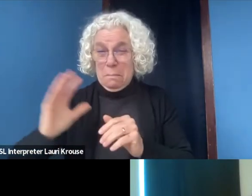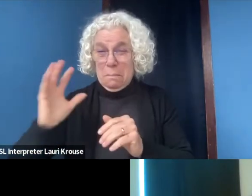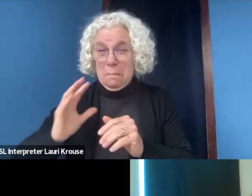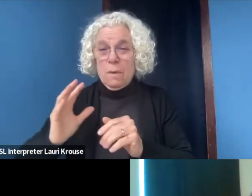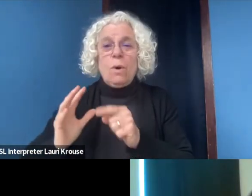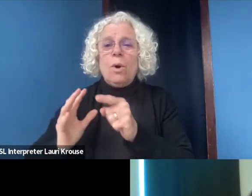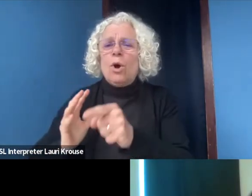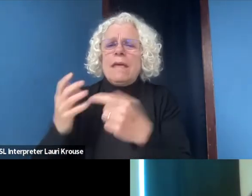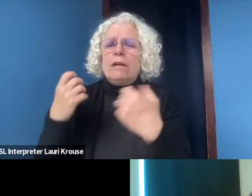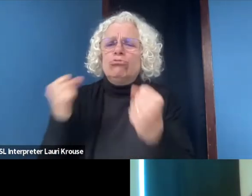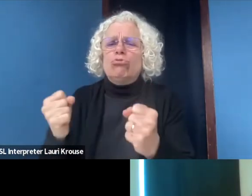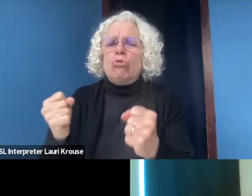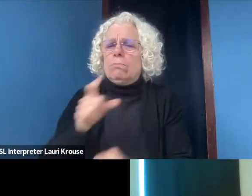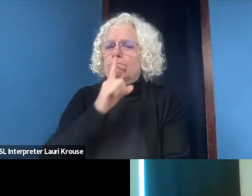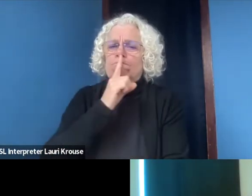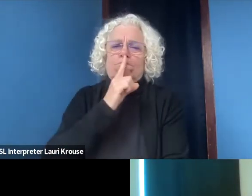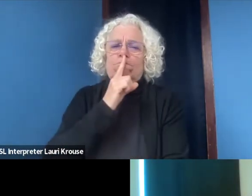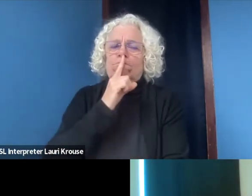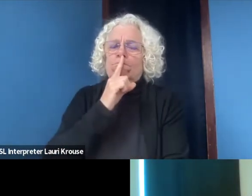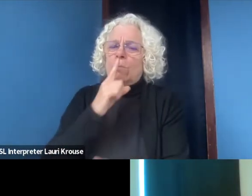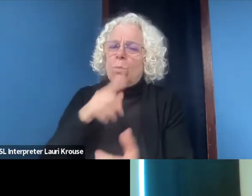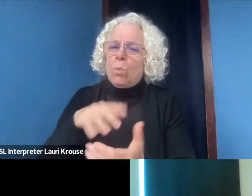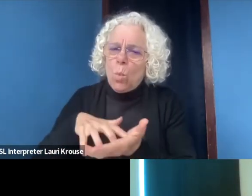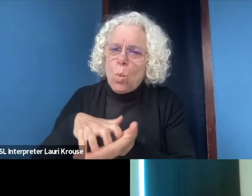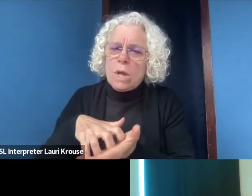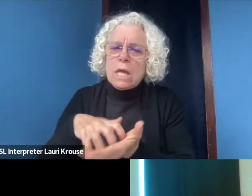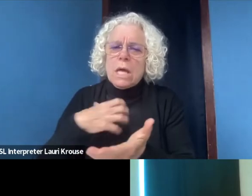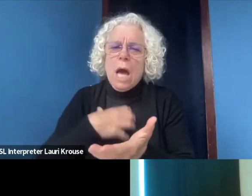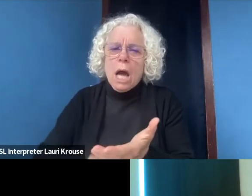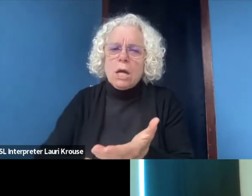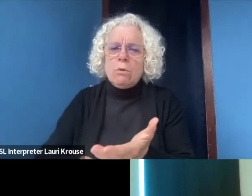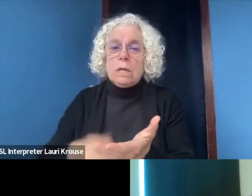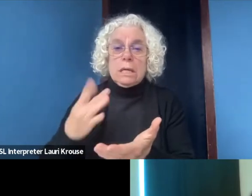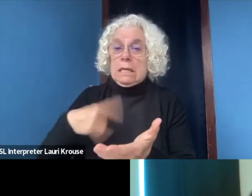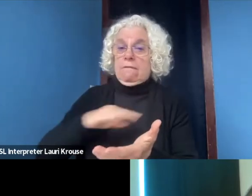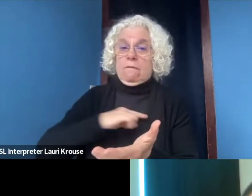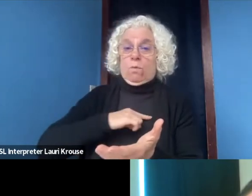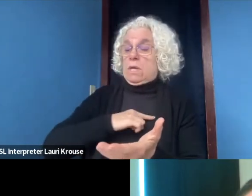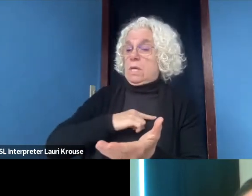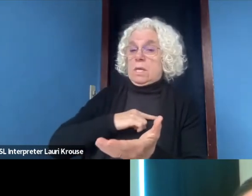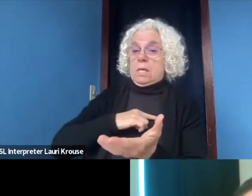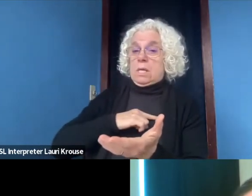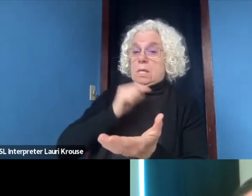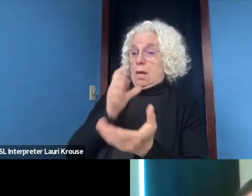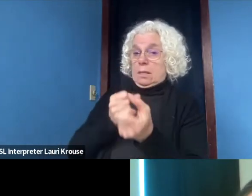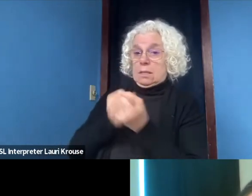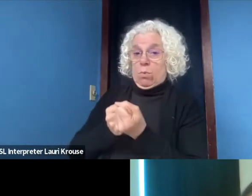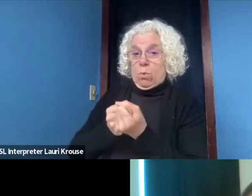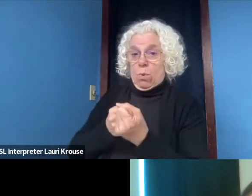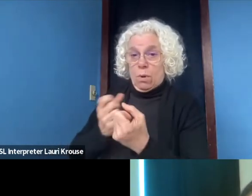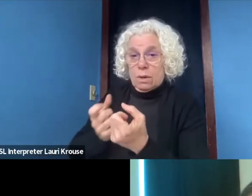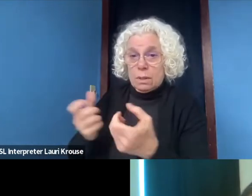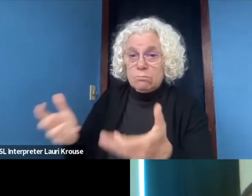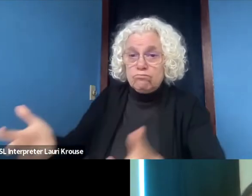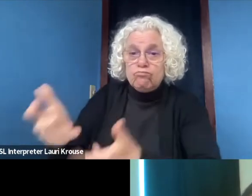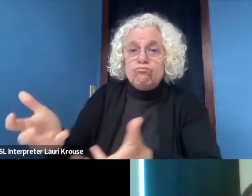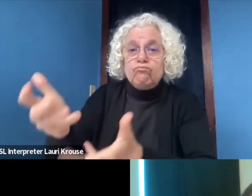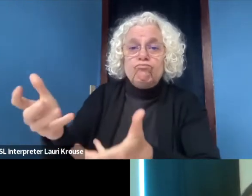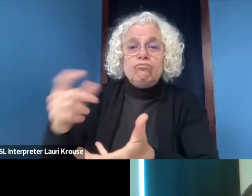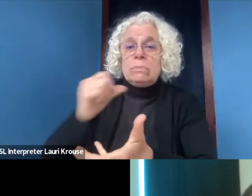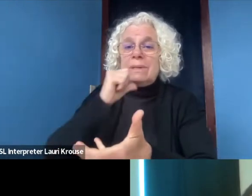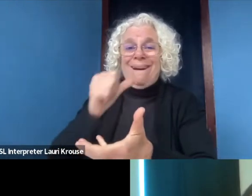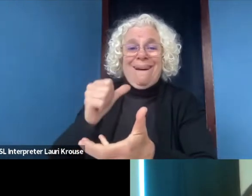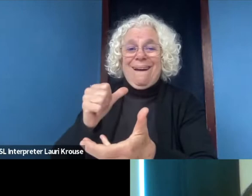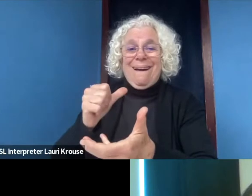us, they would have never survived here. And if we were a different type of people, we might have massacred